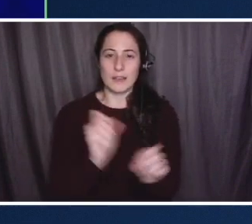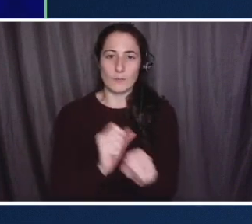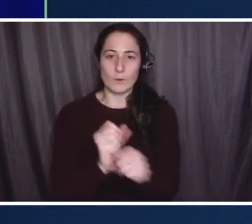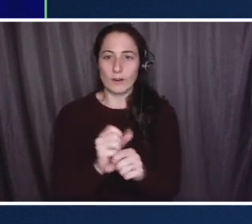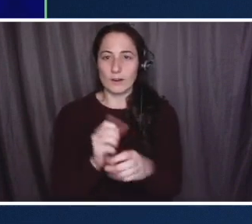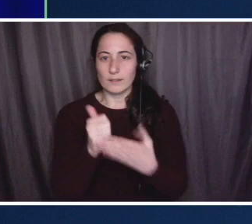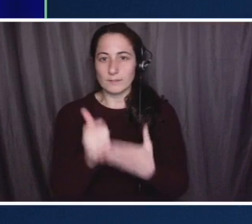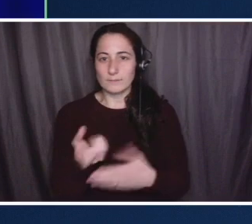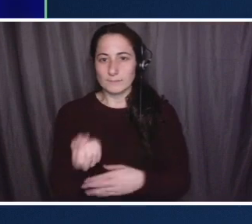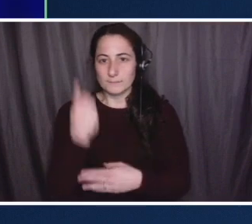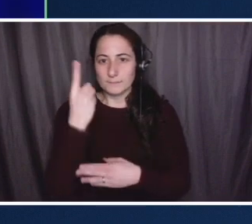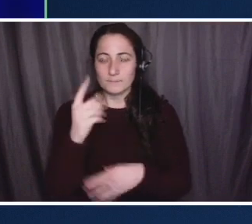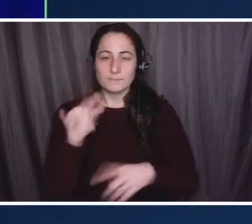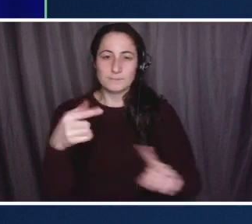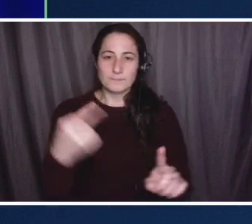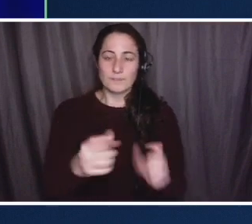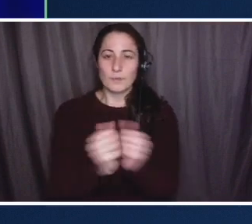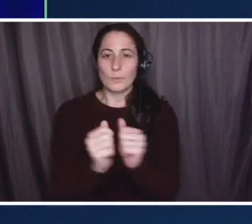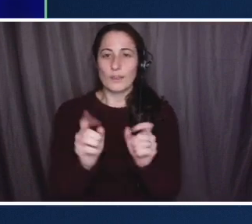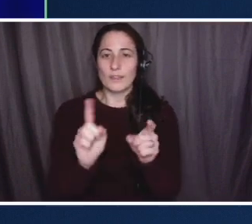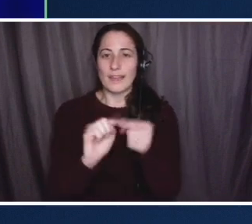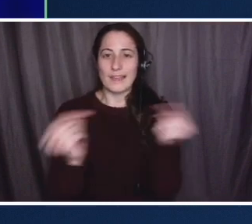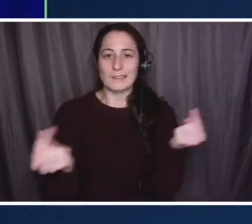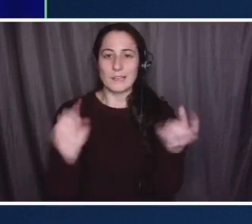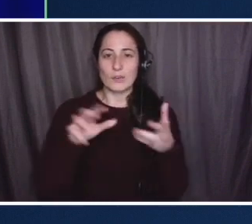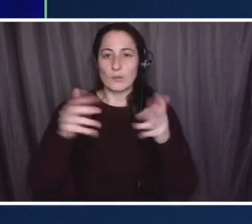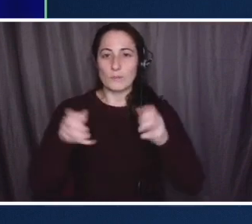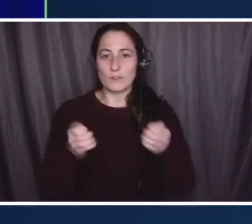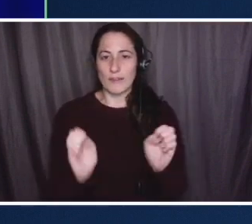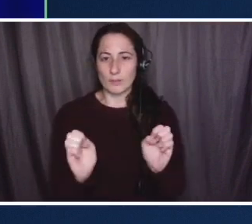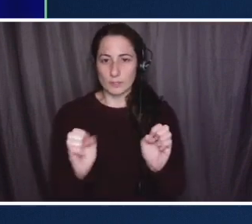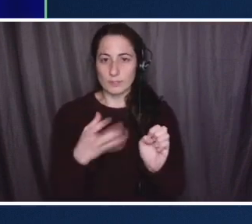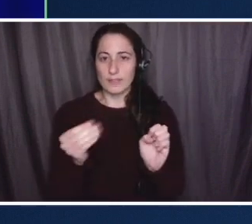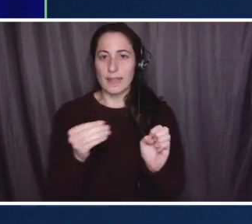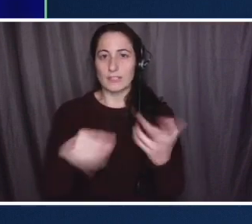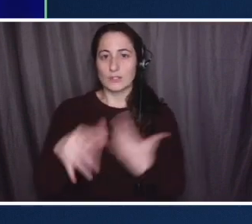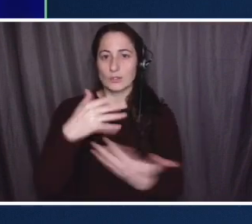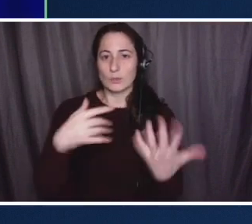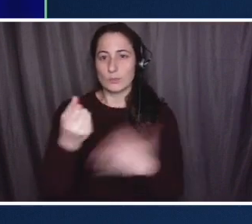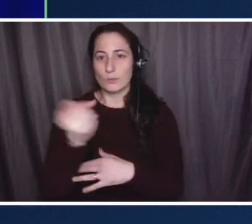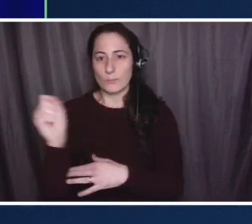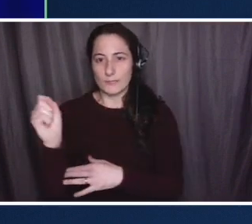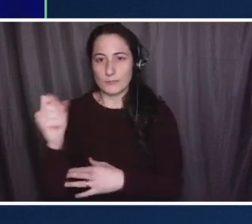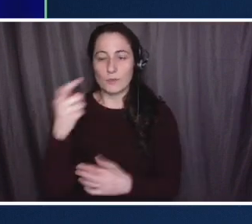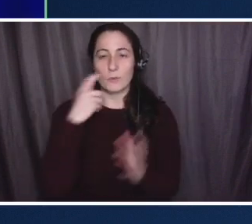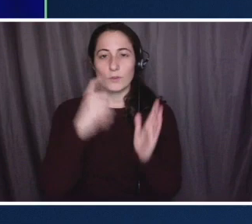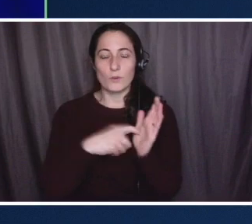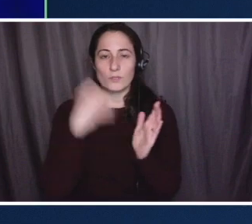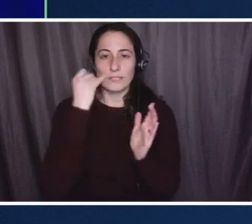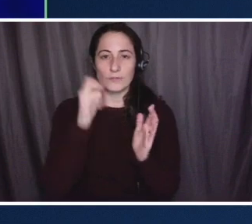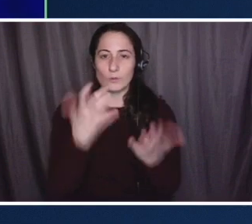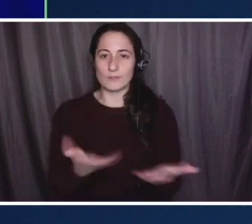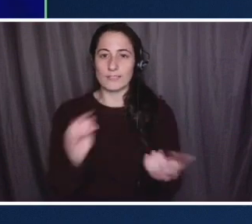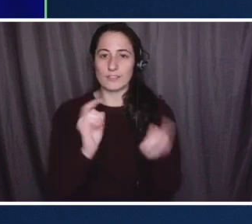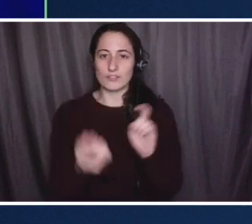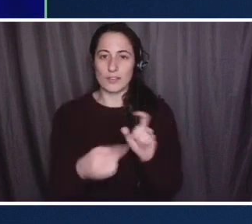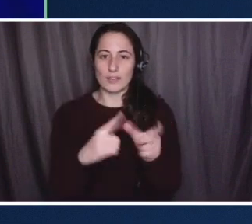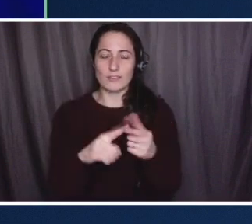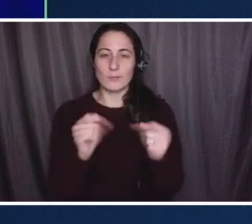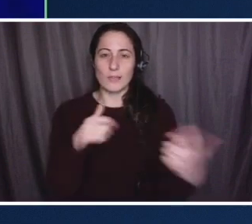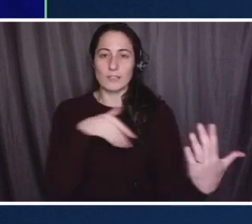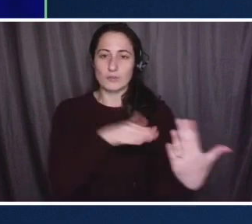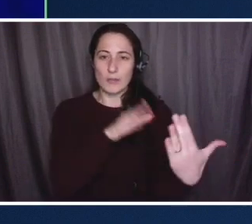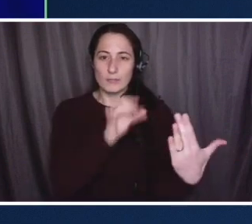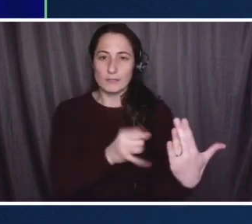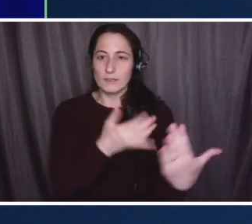anti-corruption efforts and social movements. And like, we really do see that when those things come together, you can address regulatory reform, you can address